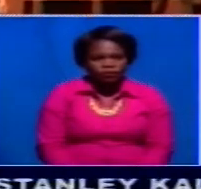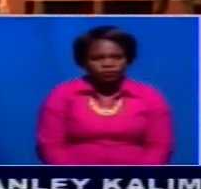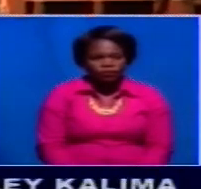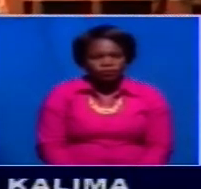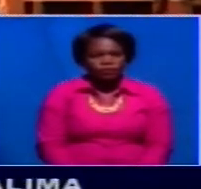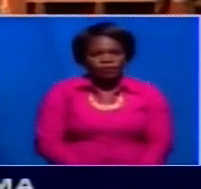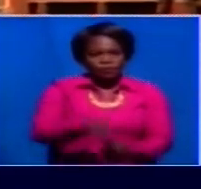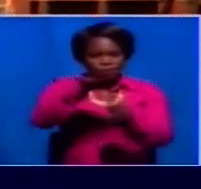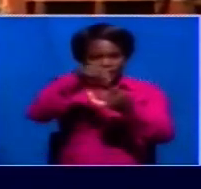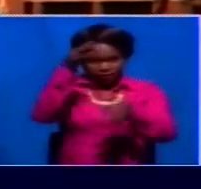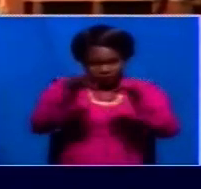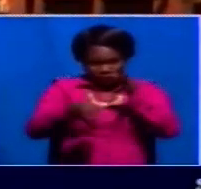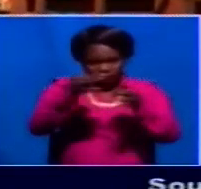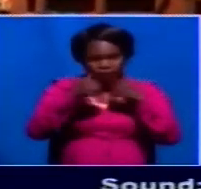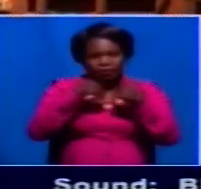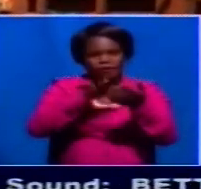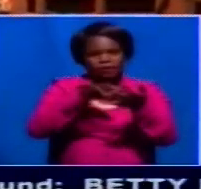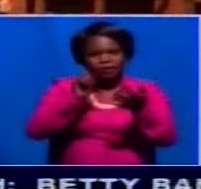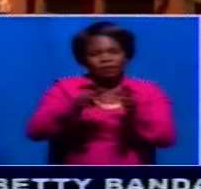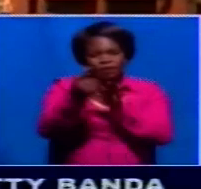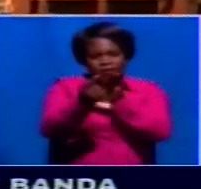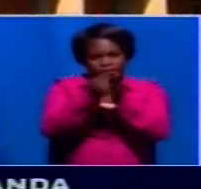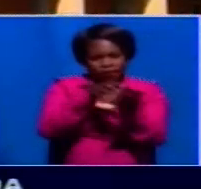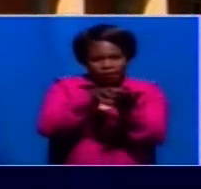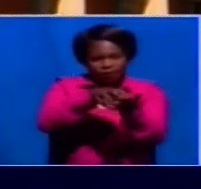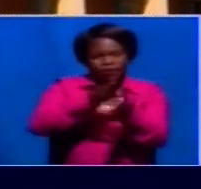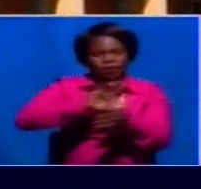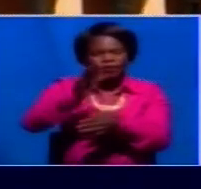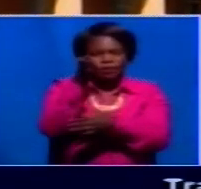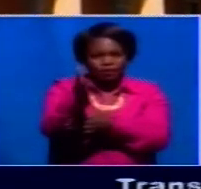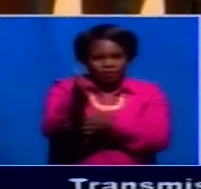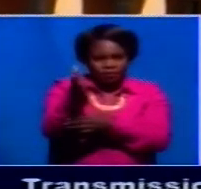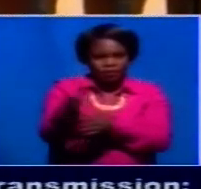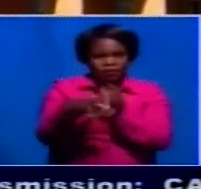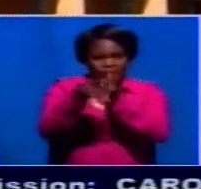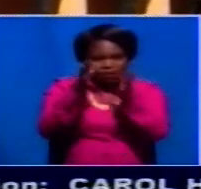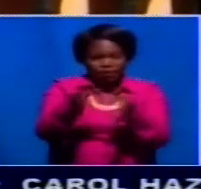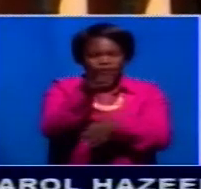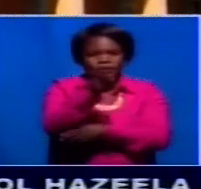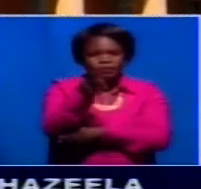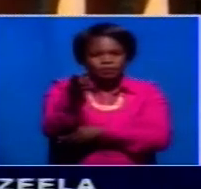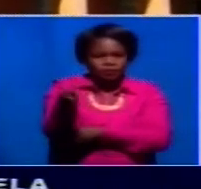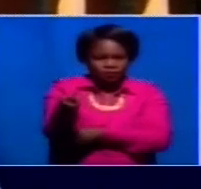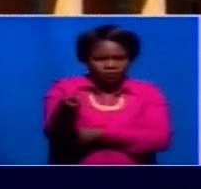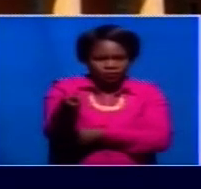The Supreme Court has dismissed the appeal case by UPN leader Hakainde Hichilema.